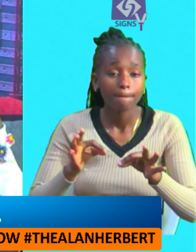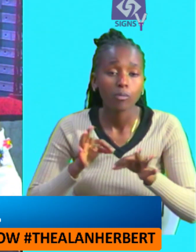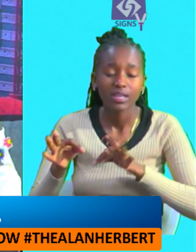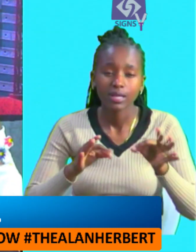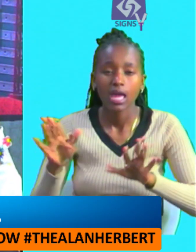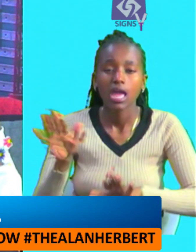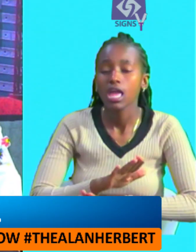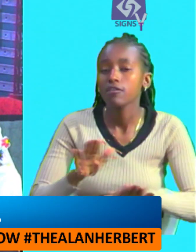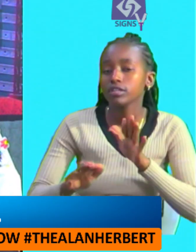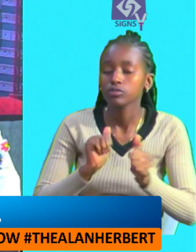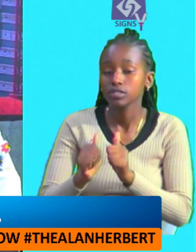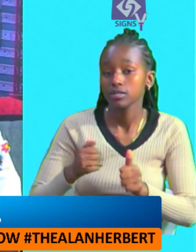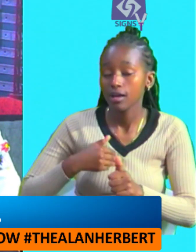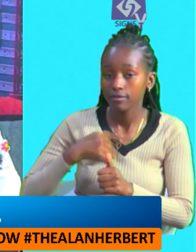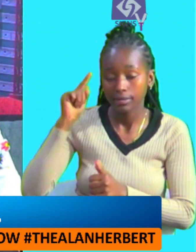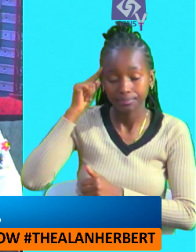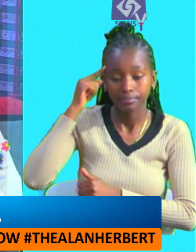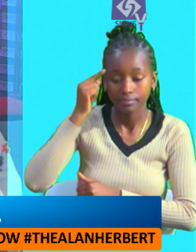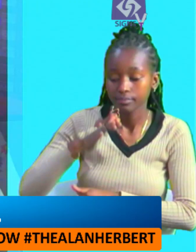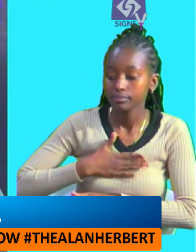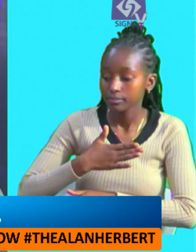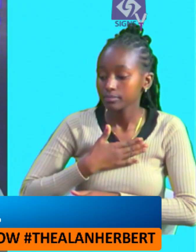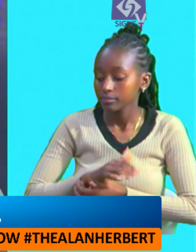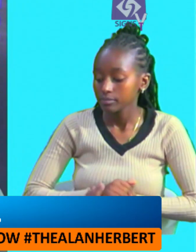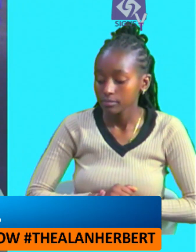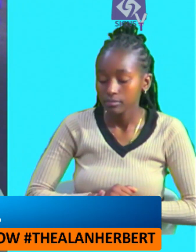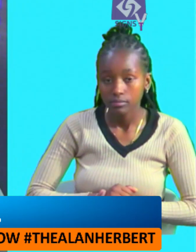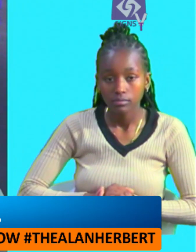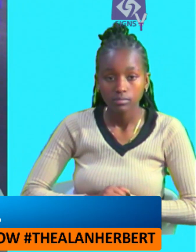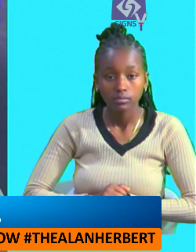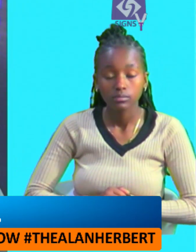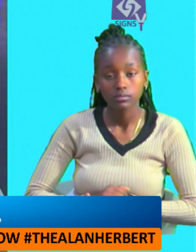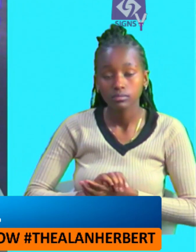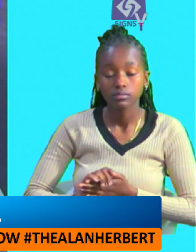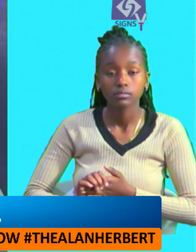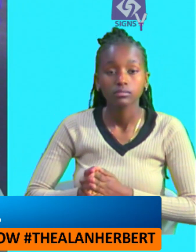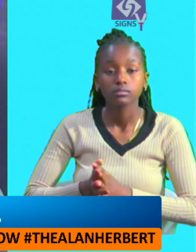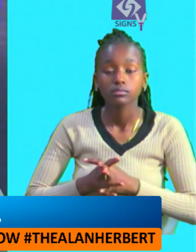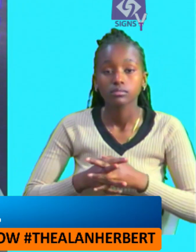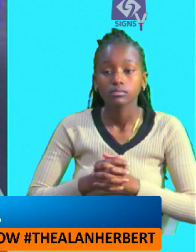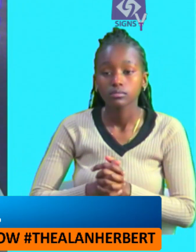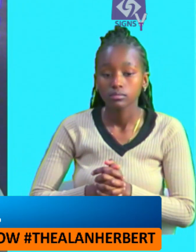I understand the world to be right now, this, because we can also do as much as we know.